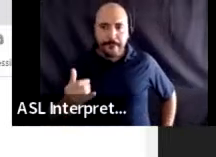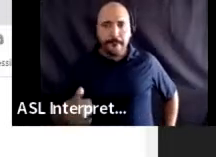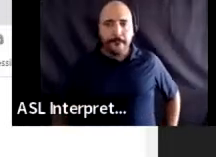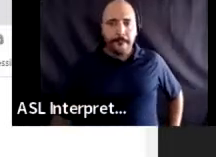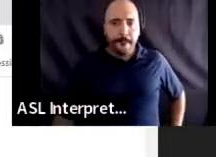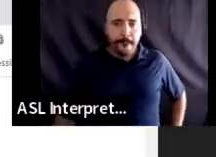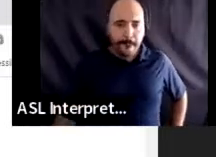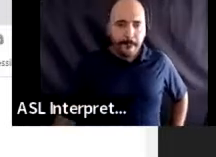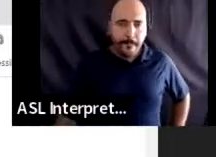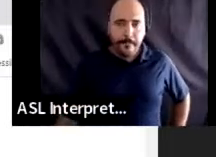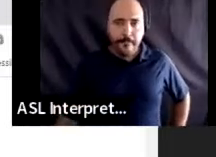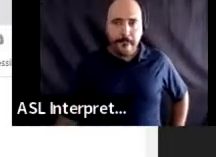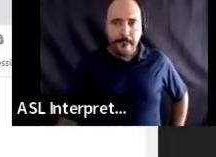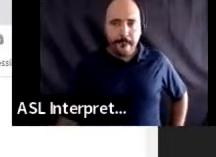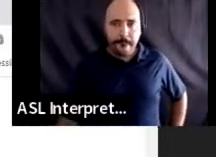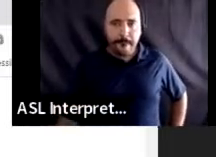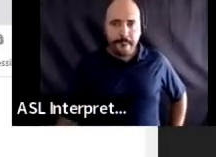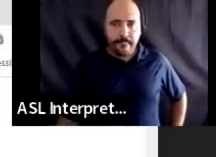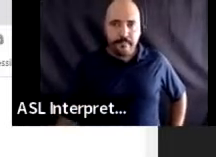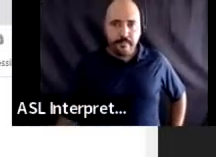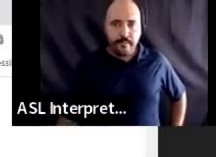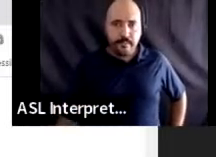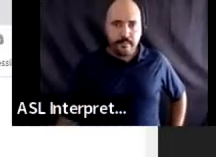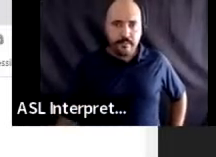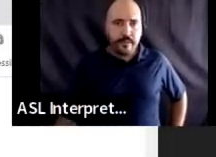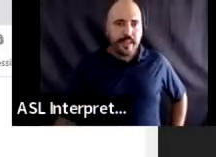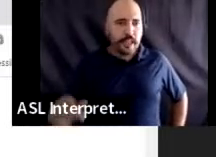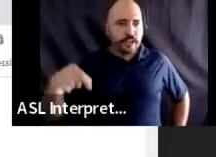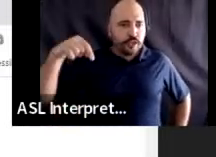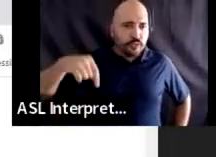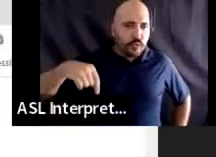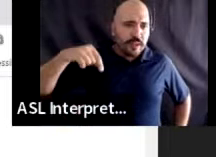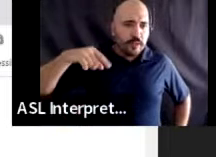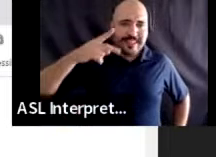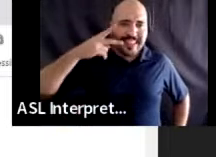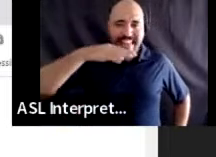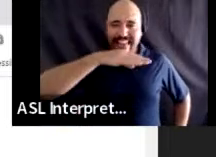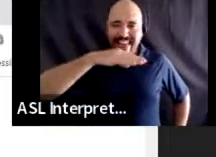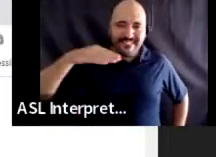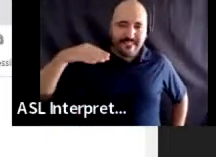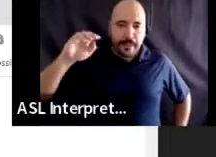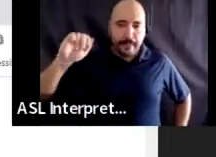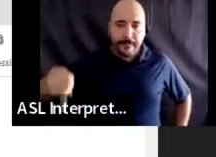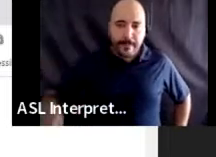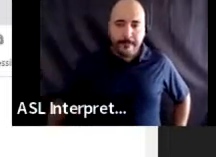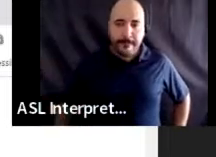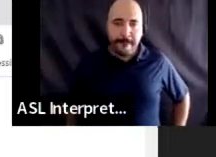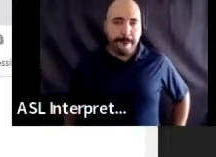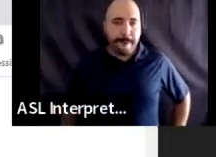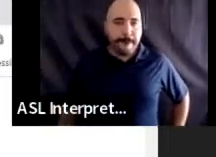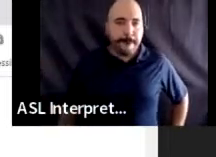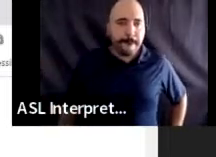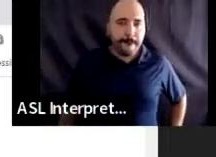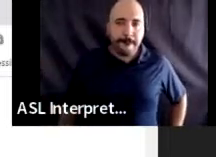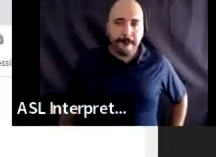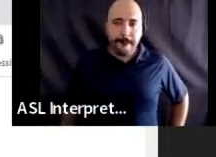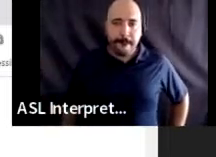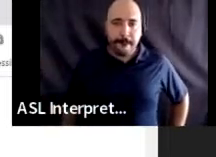Okay, great. I was on mute for a second. Could you scroll down? Because I can only see part of the map. Page down. Data sets the data extracted from